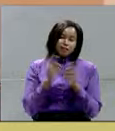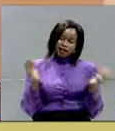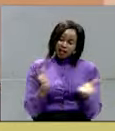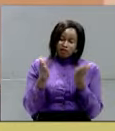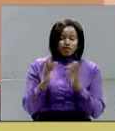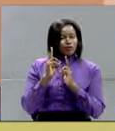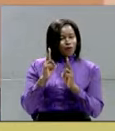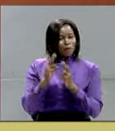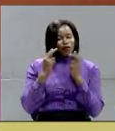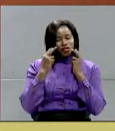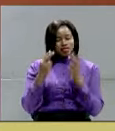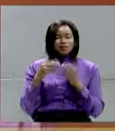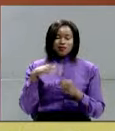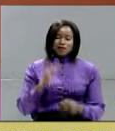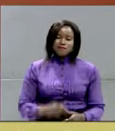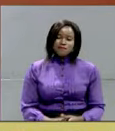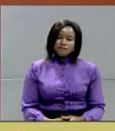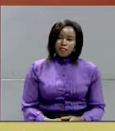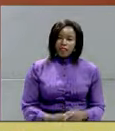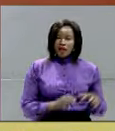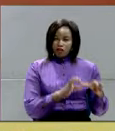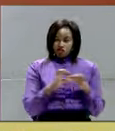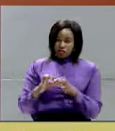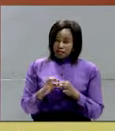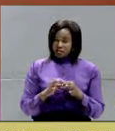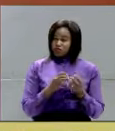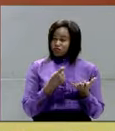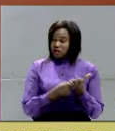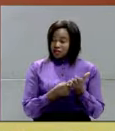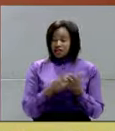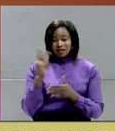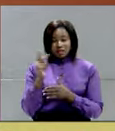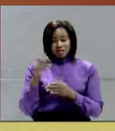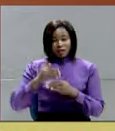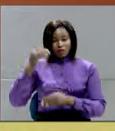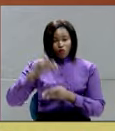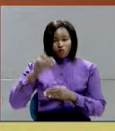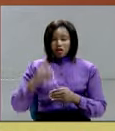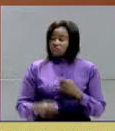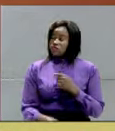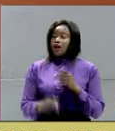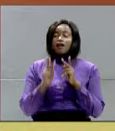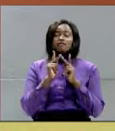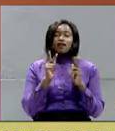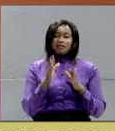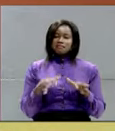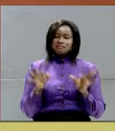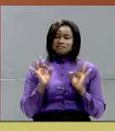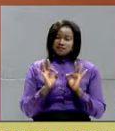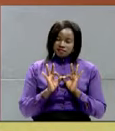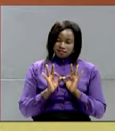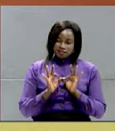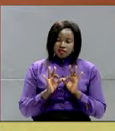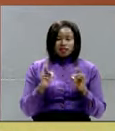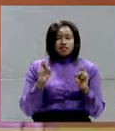hope that we see more. The cooperation between Uganda and Kenya at this border post, I think that is very important, and that